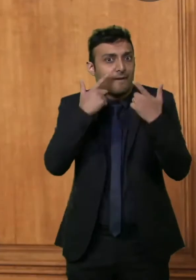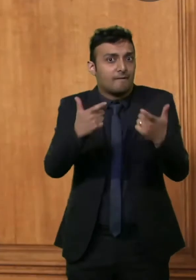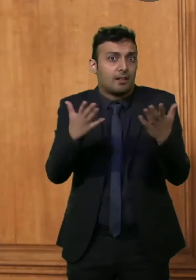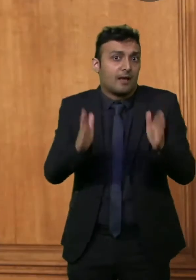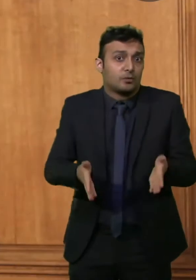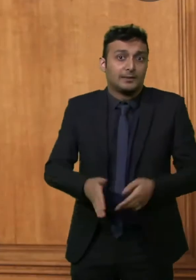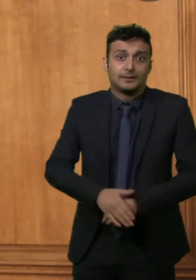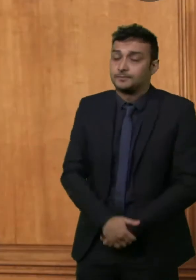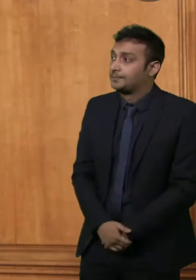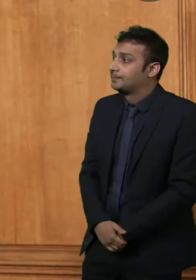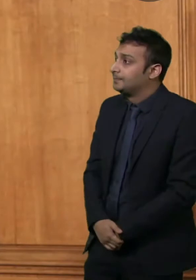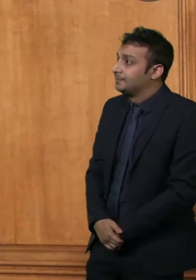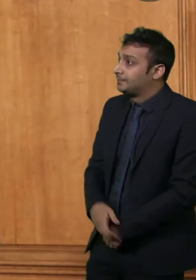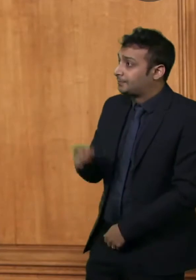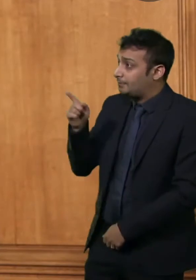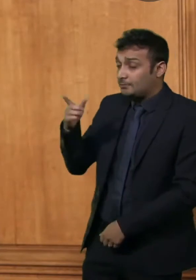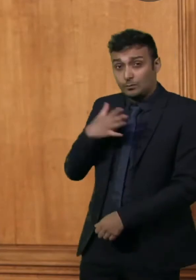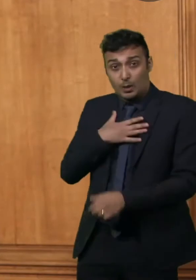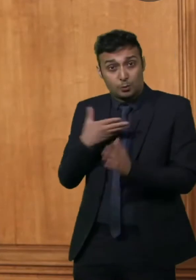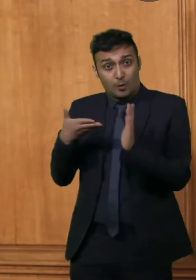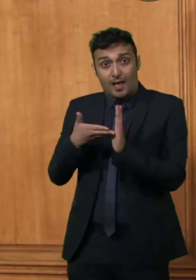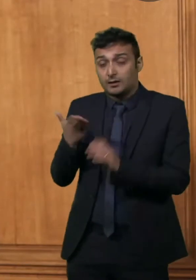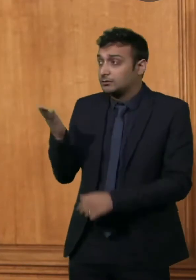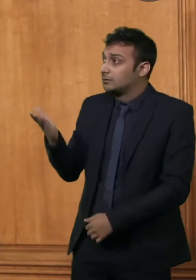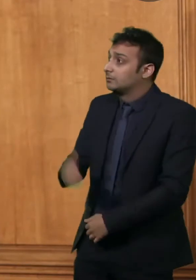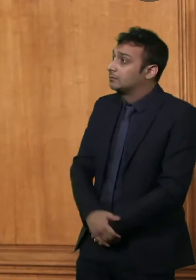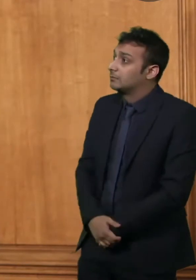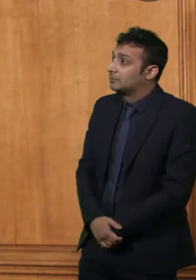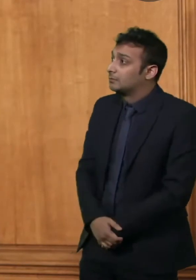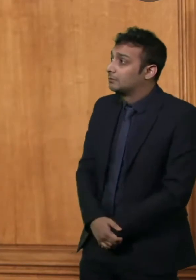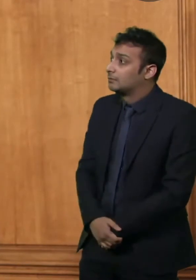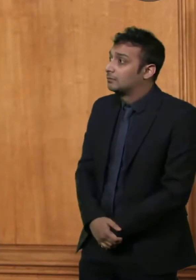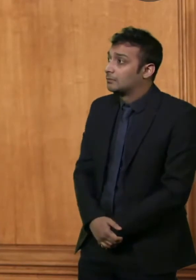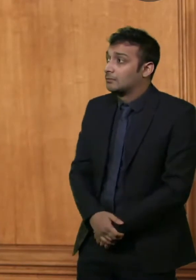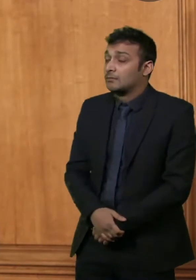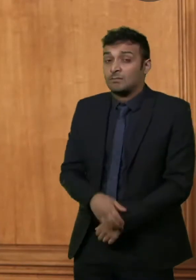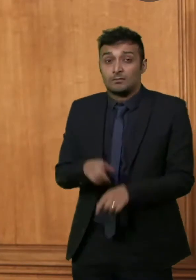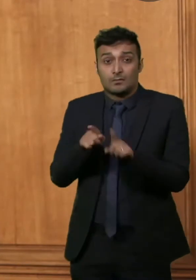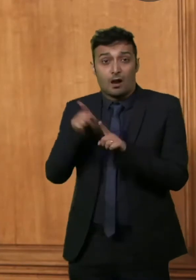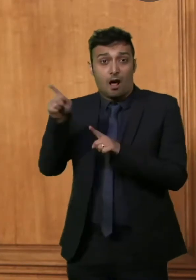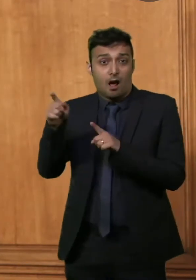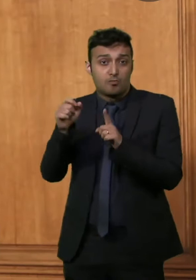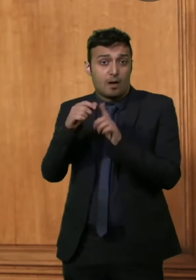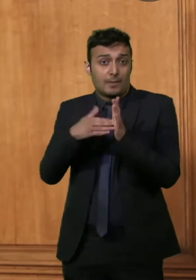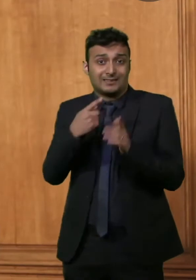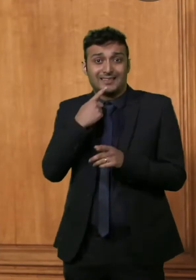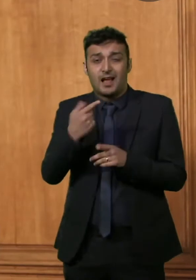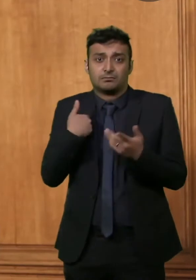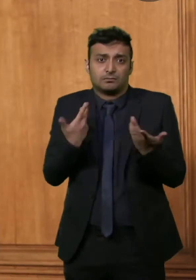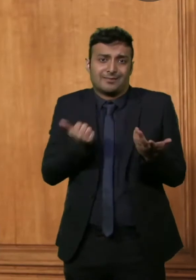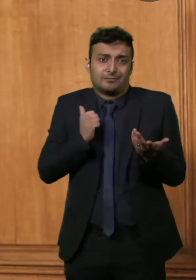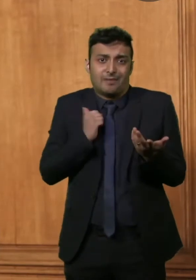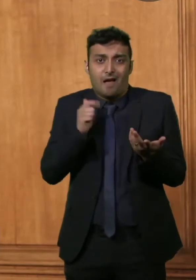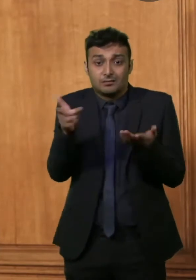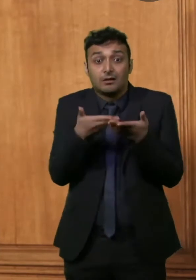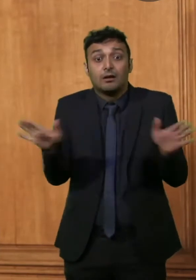Well, exactly as the Prime Minister said, we do expect there to be an impact on R, and I think people will probably have seen some of the sage comments on